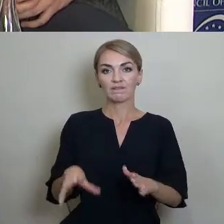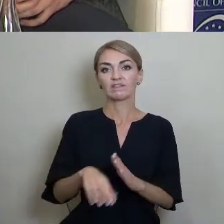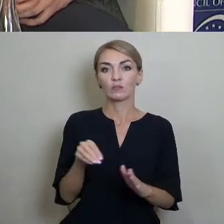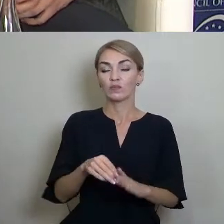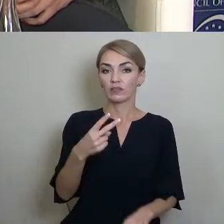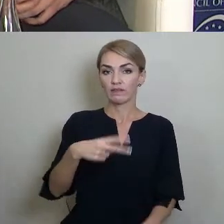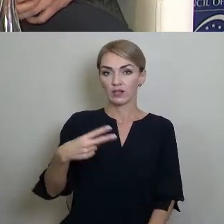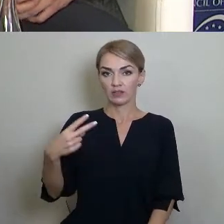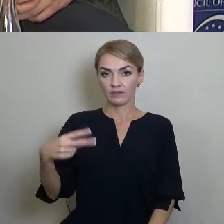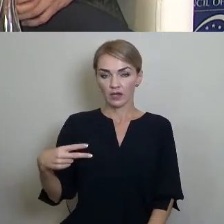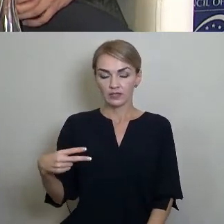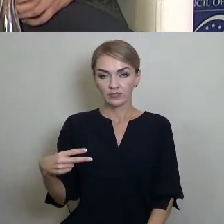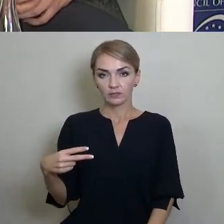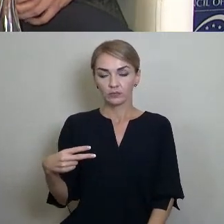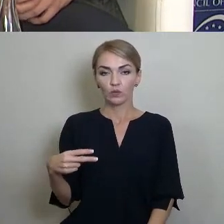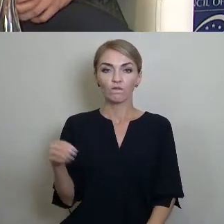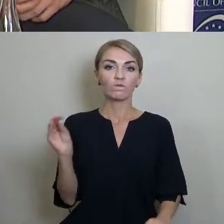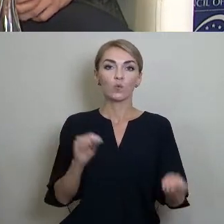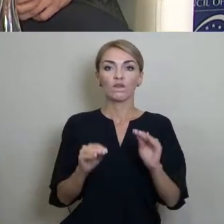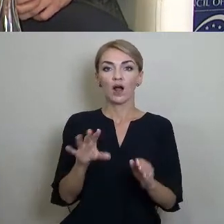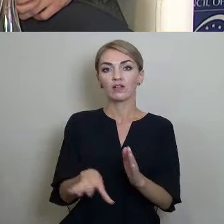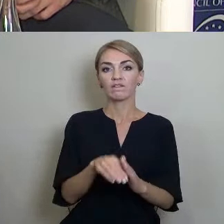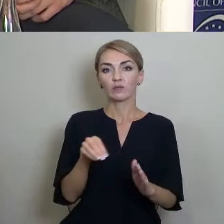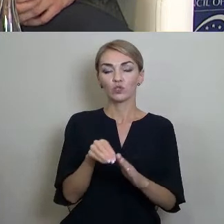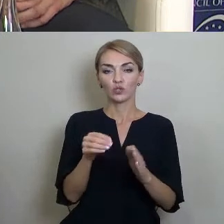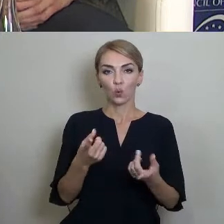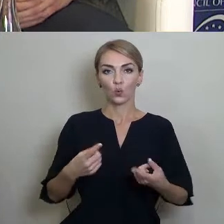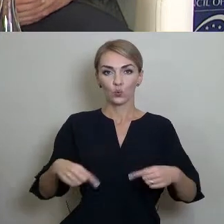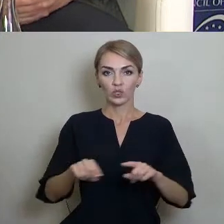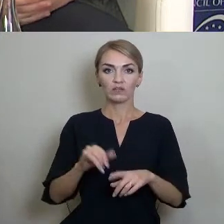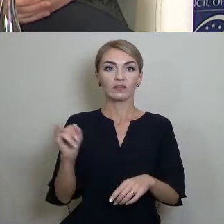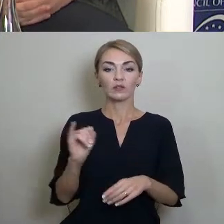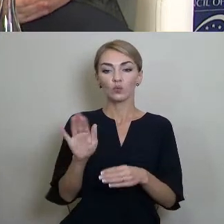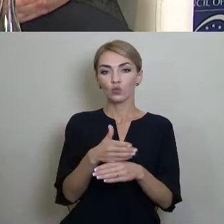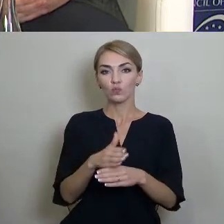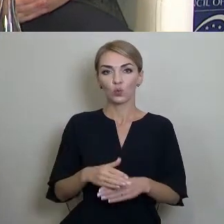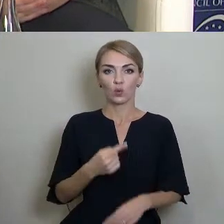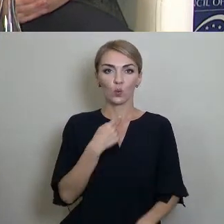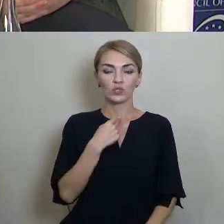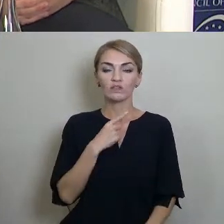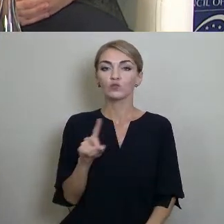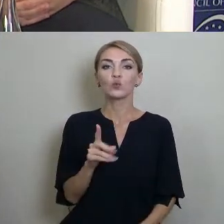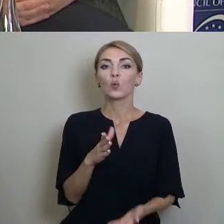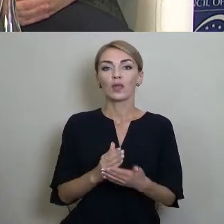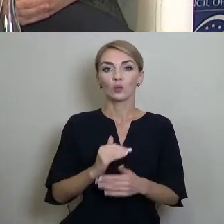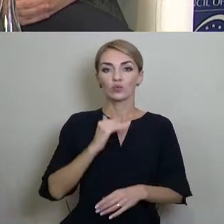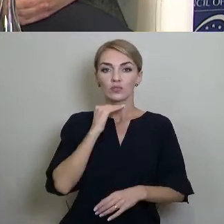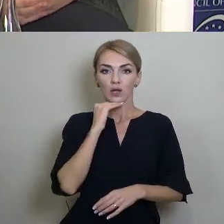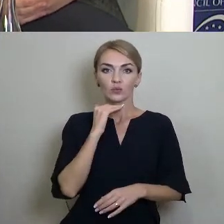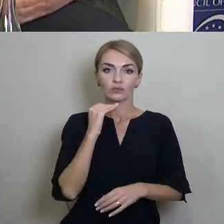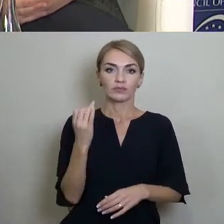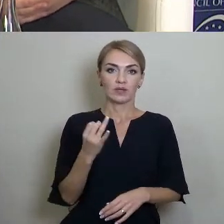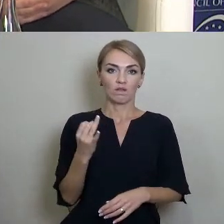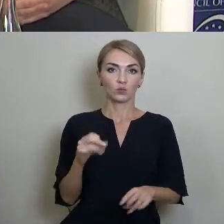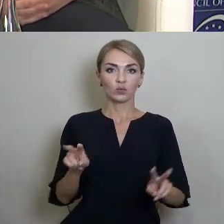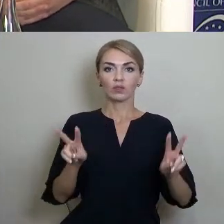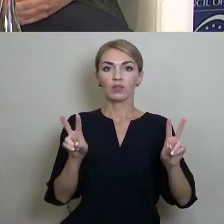about the electoral systems at local elections 2020, the constituencies